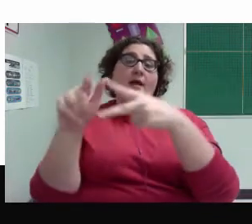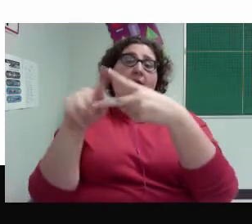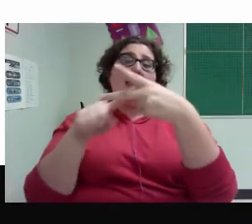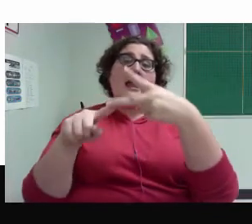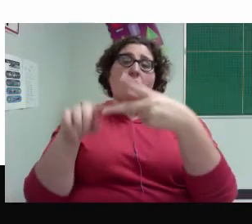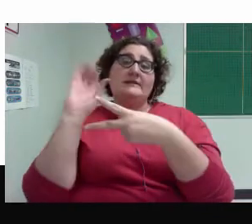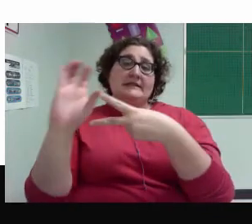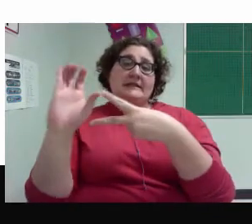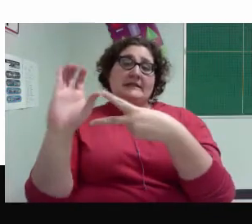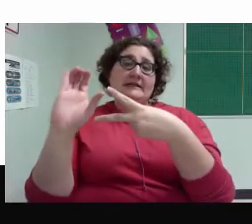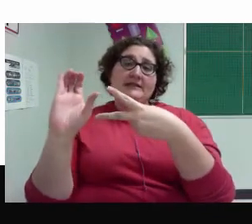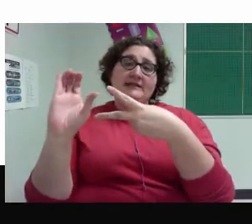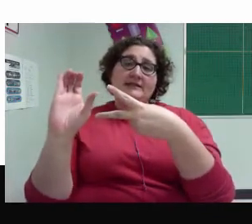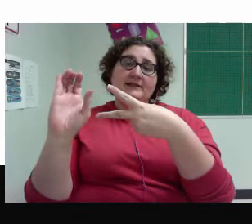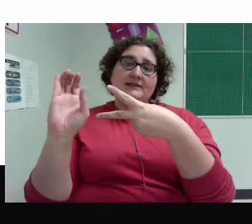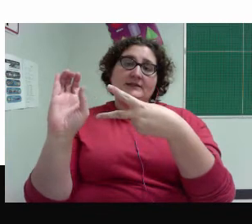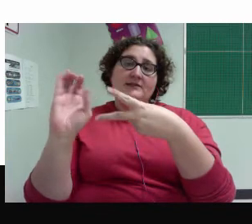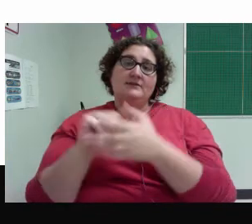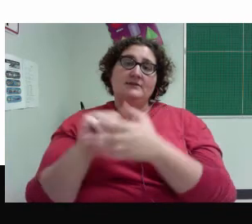congruent to angle C,